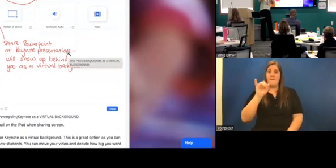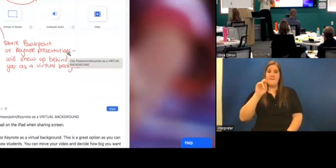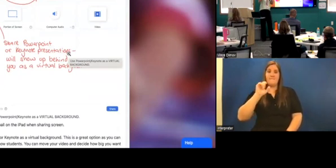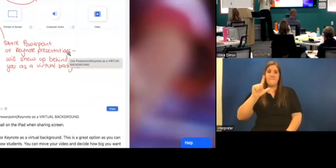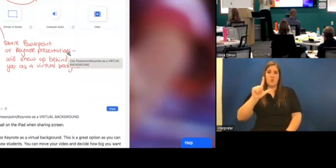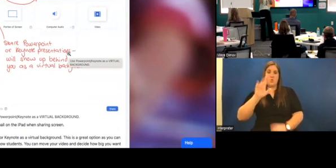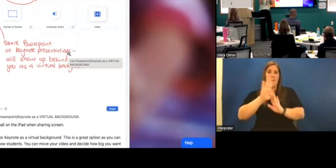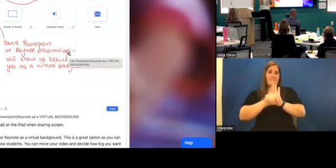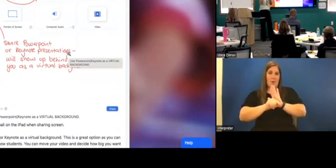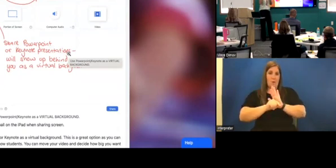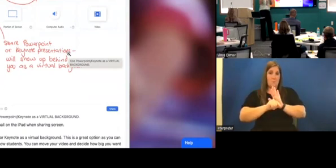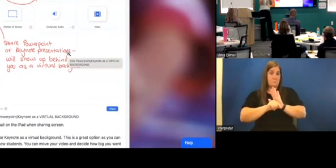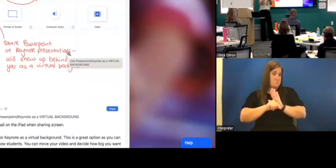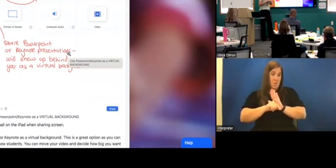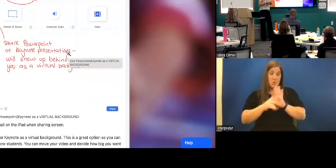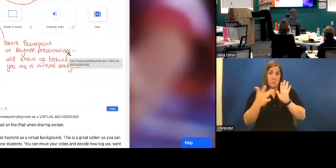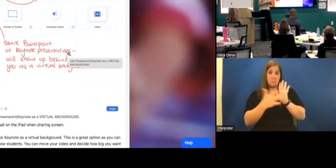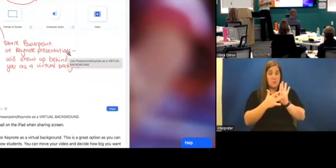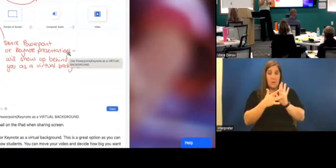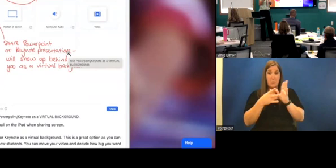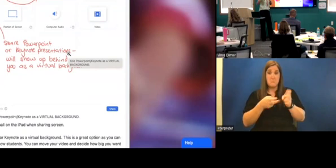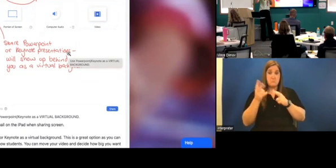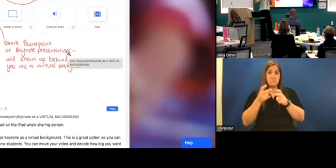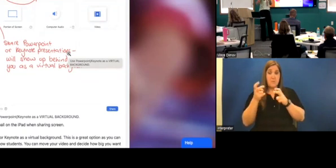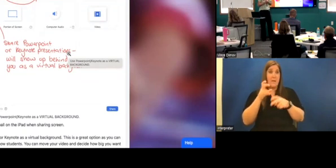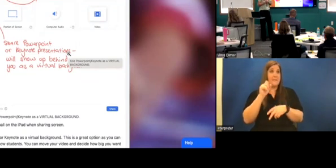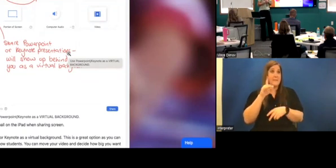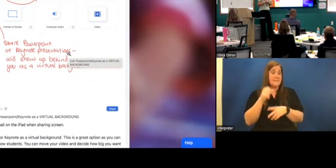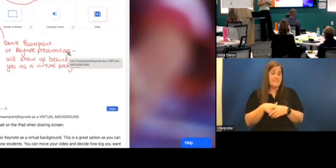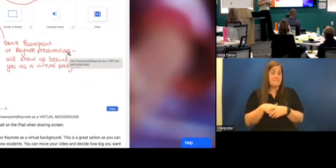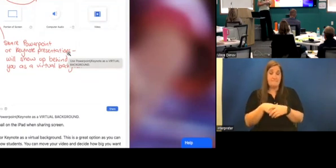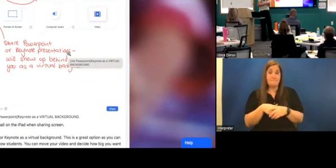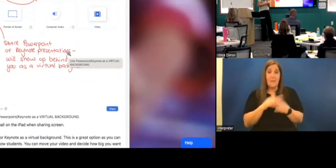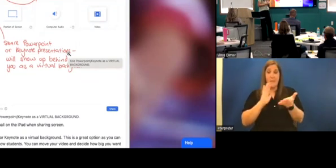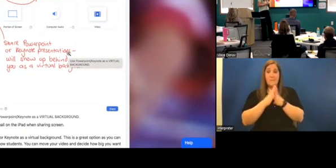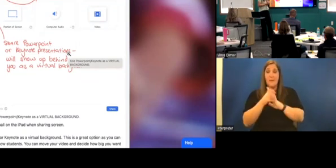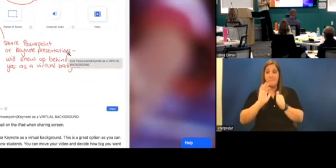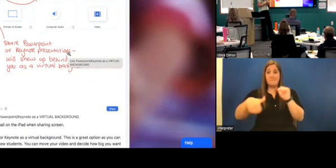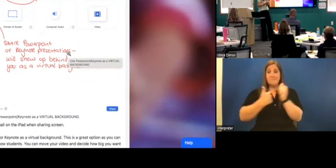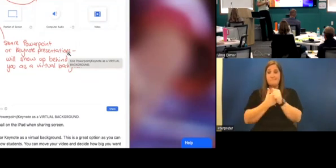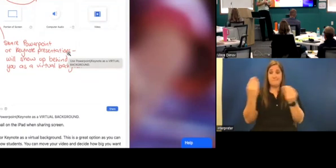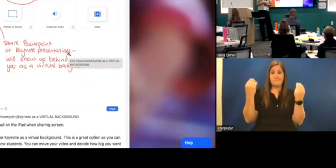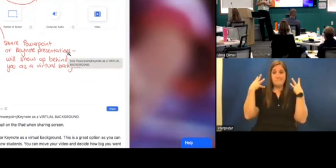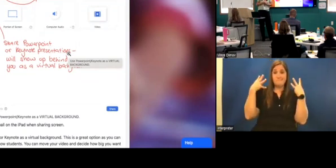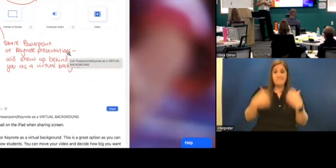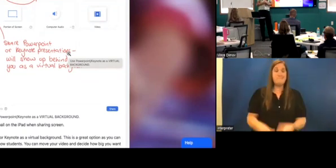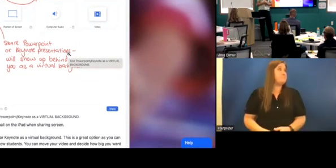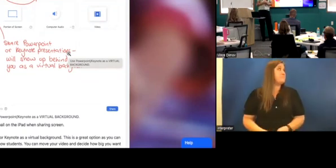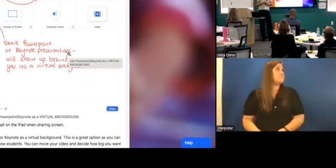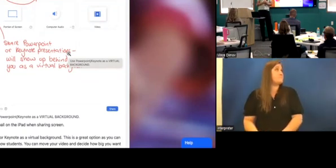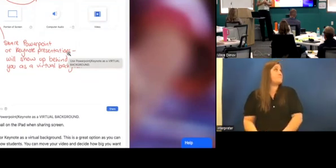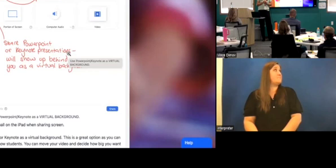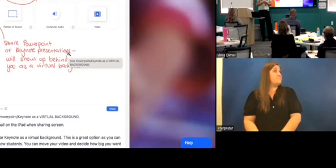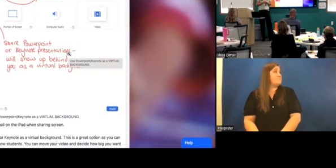whatever, your Finder, and you can just find those slides and click on it and it goes right behind you. So pretty